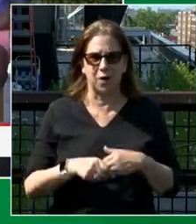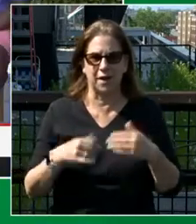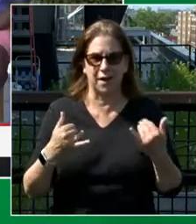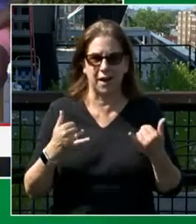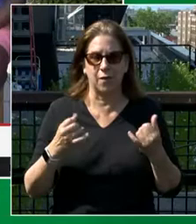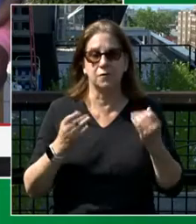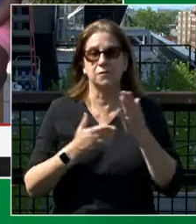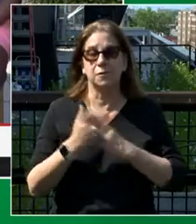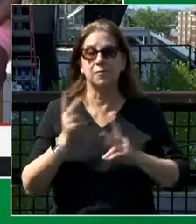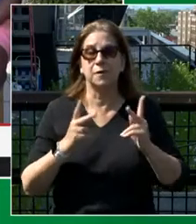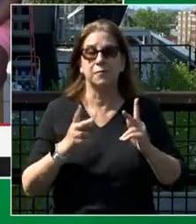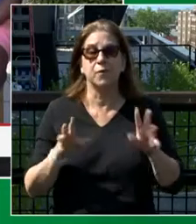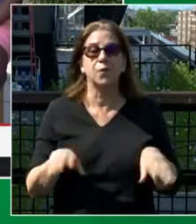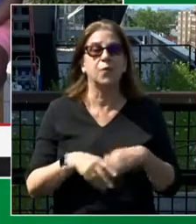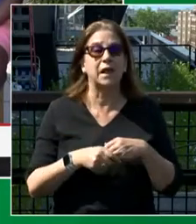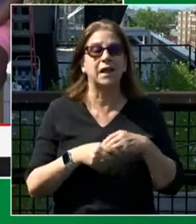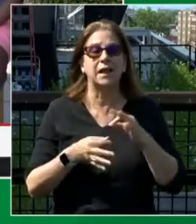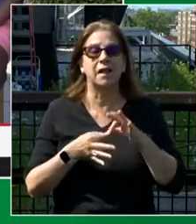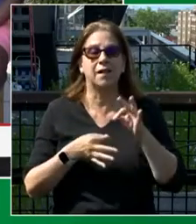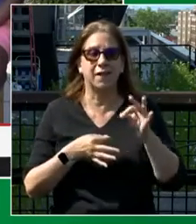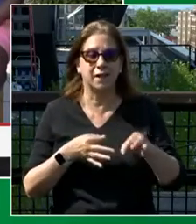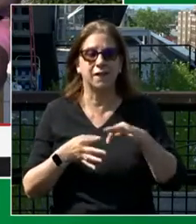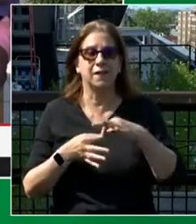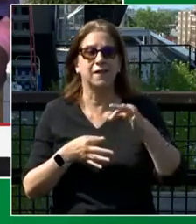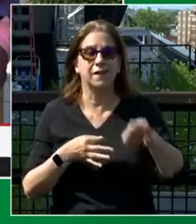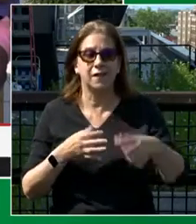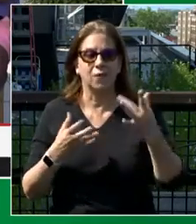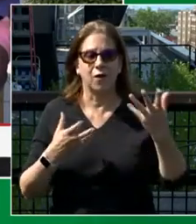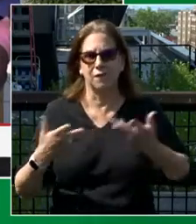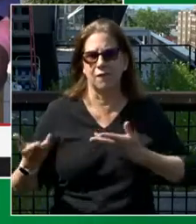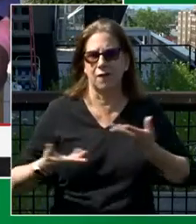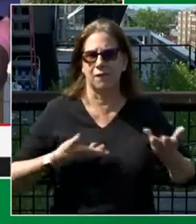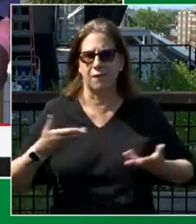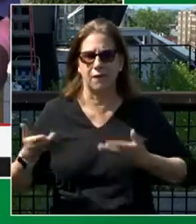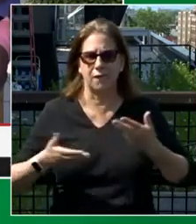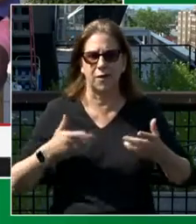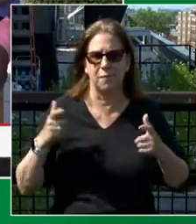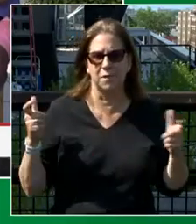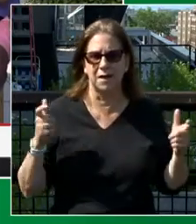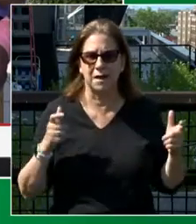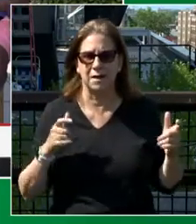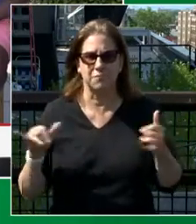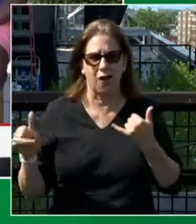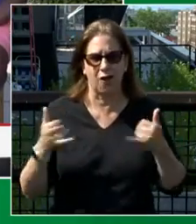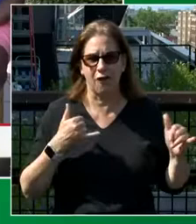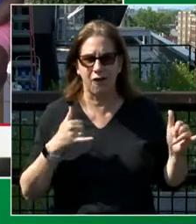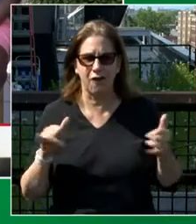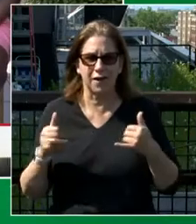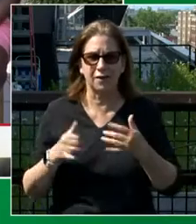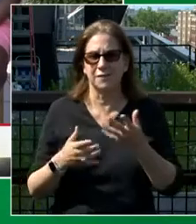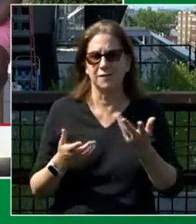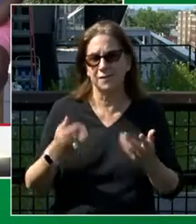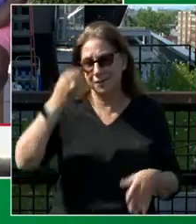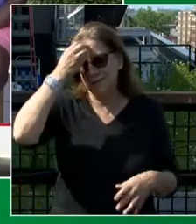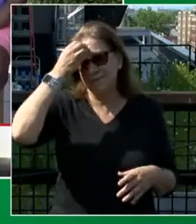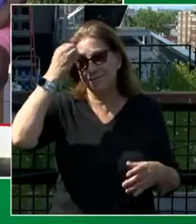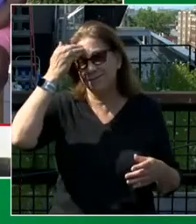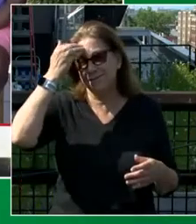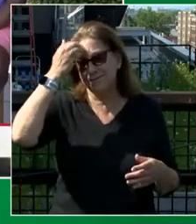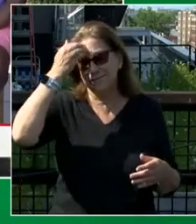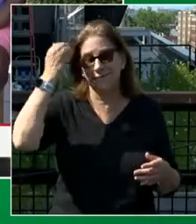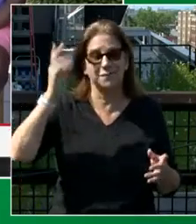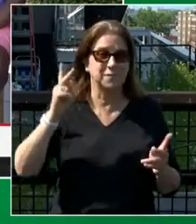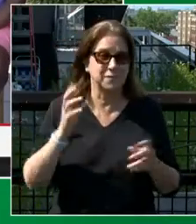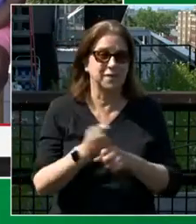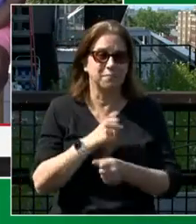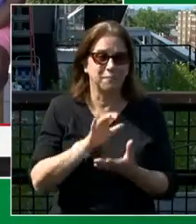of weary of that just in general, the marriage thing. Okay. Hey, So me too. I feel your pain on that. But I think